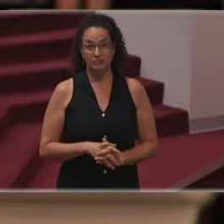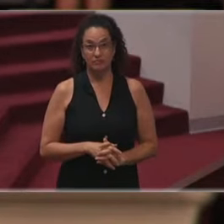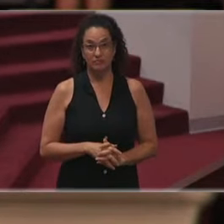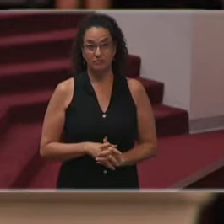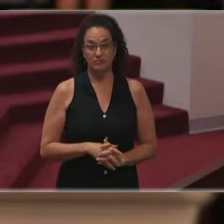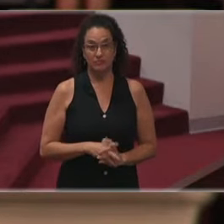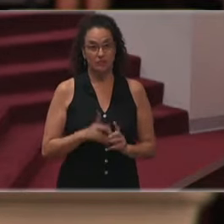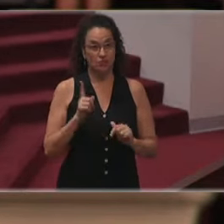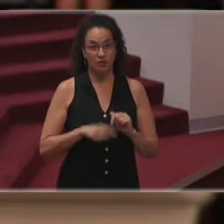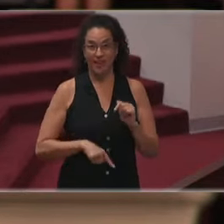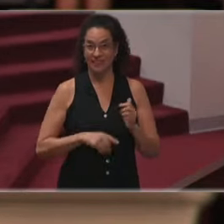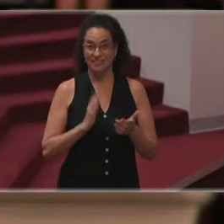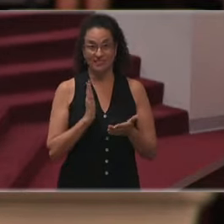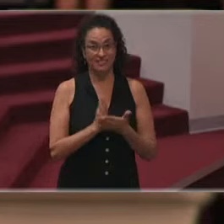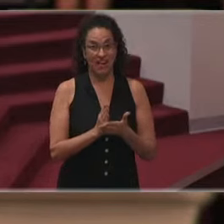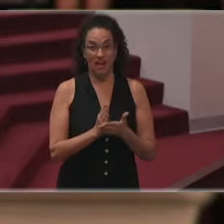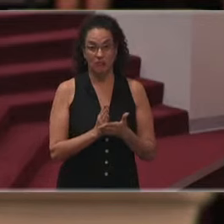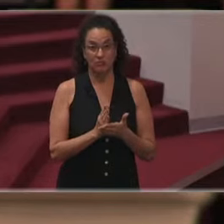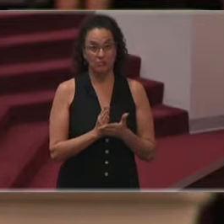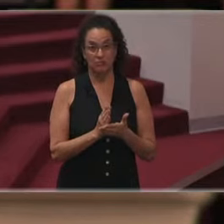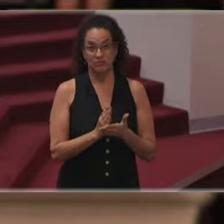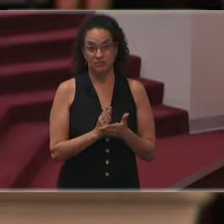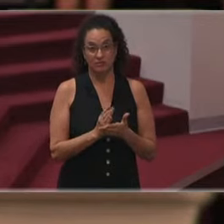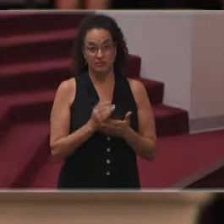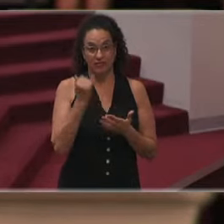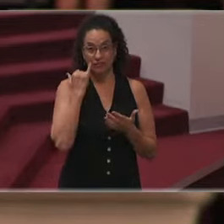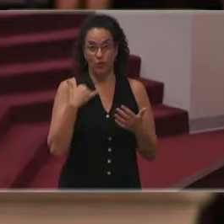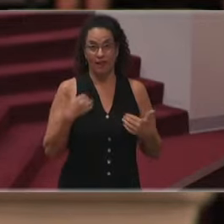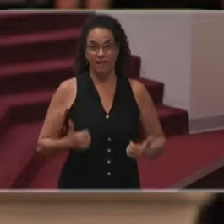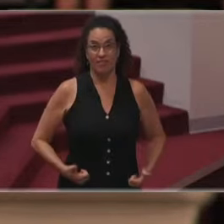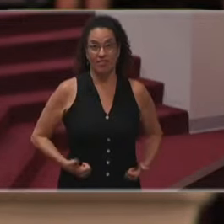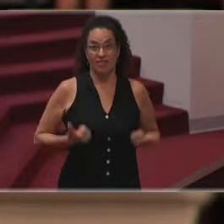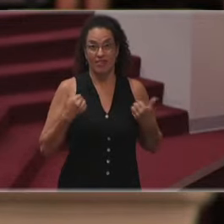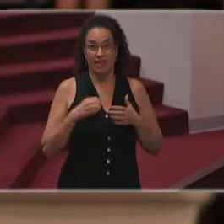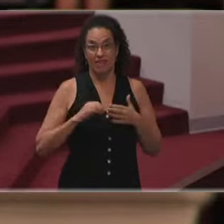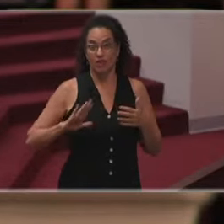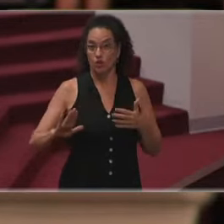You can't stop as long as you have life in your body.